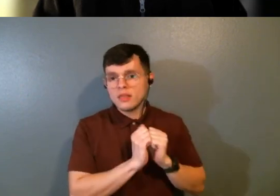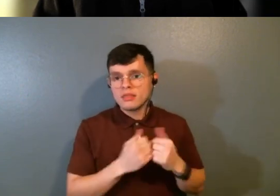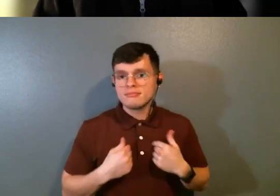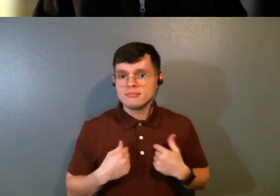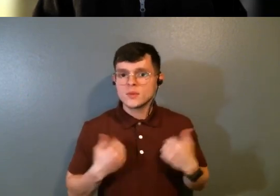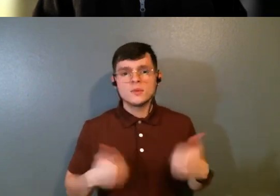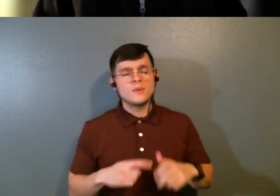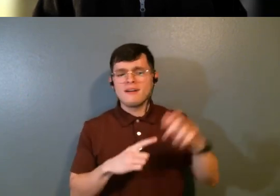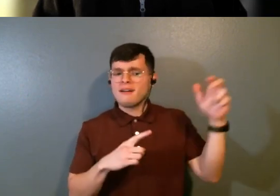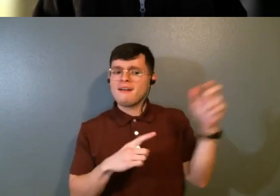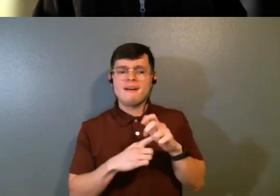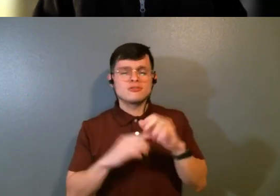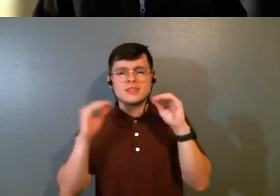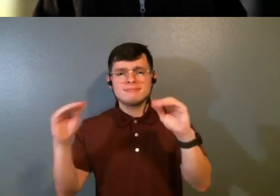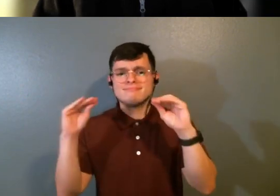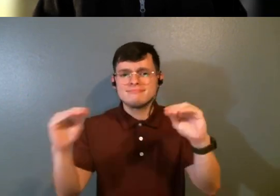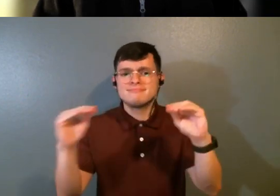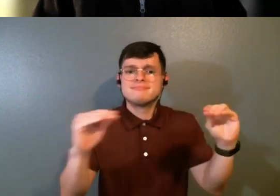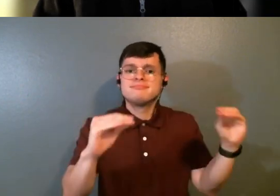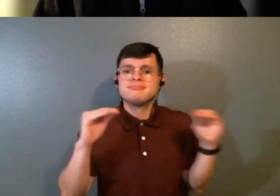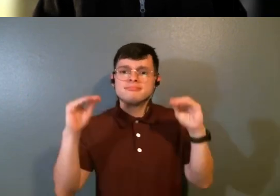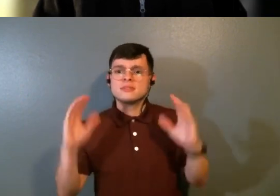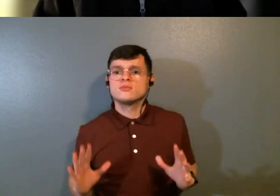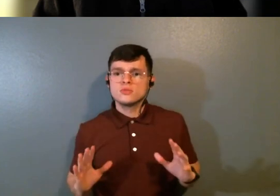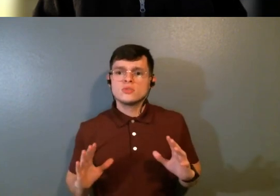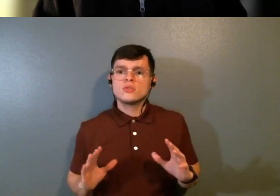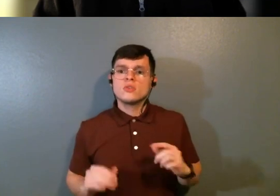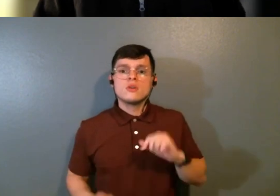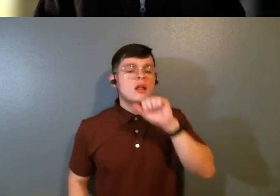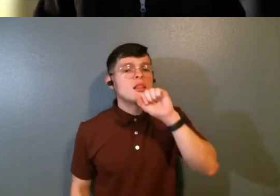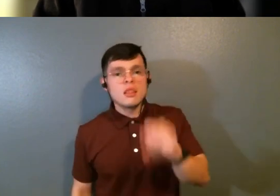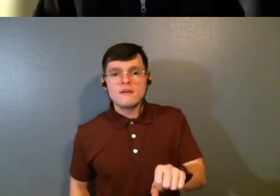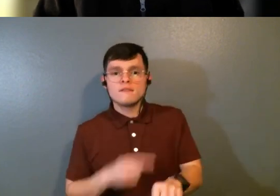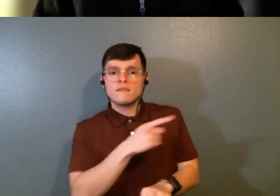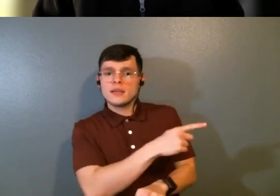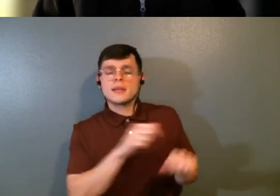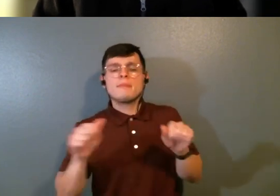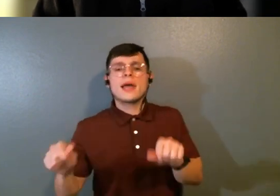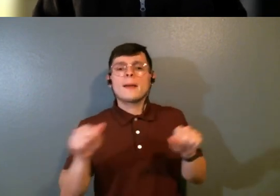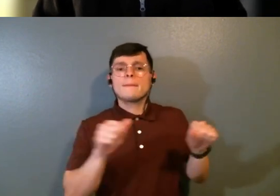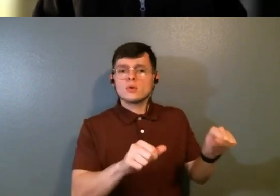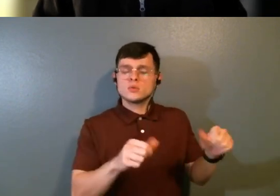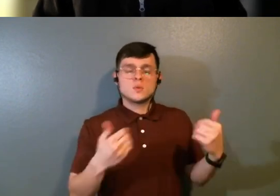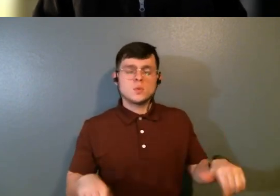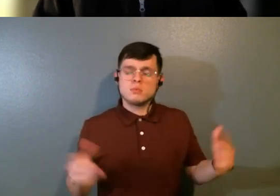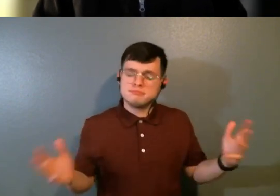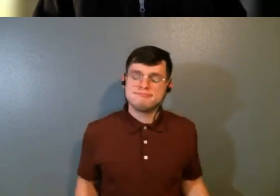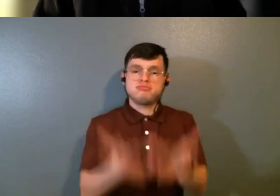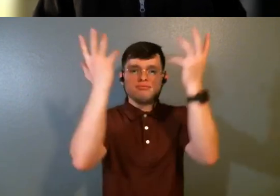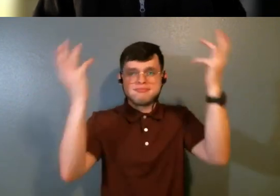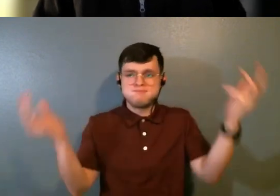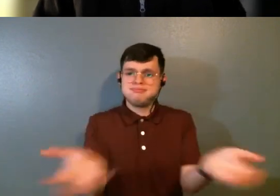excellent educator. And I always love how he's able to bring alive the topics and